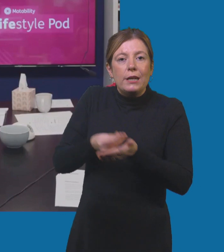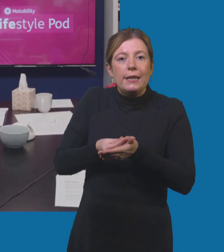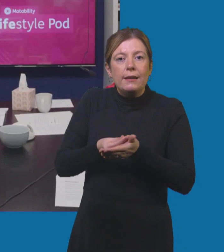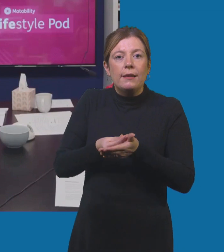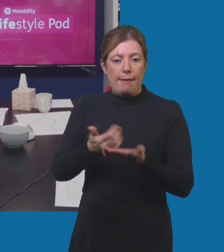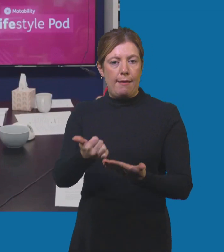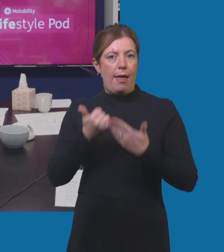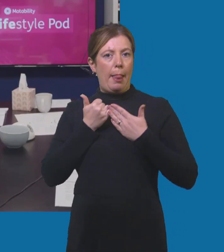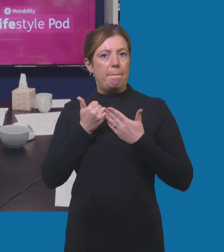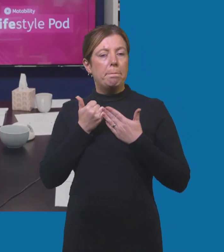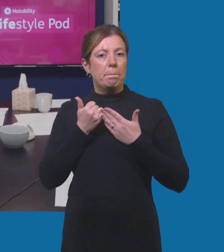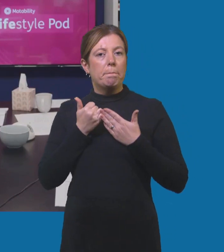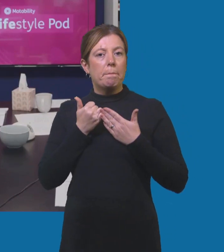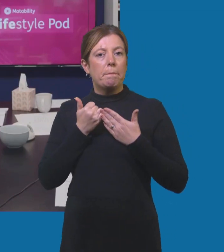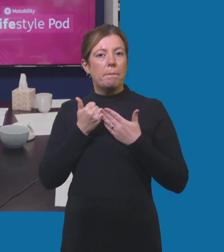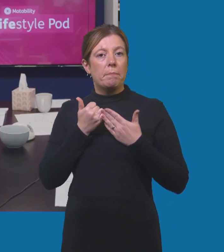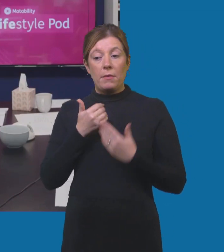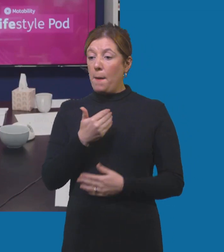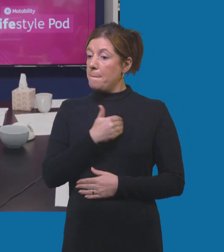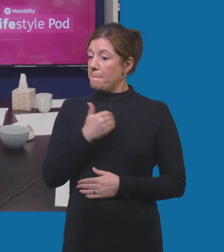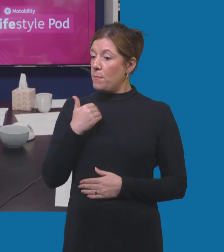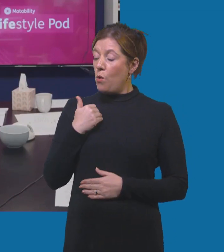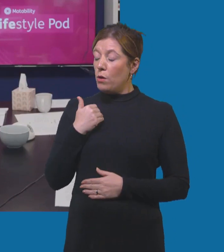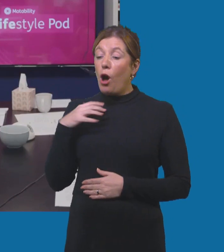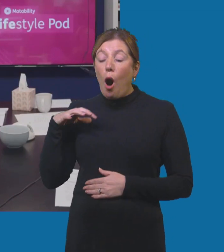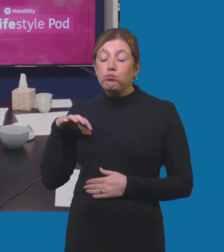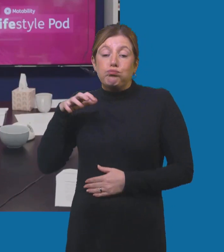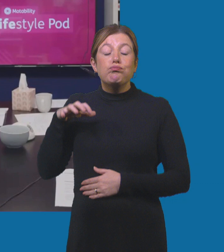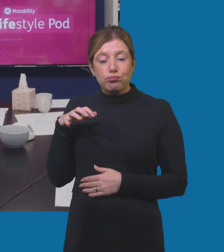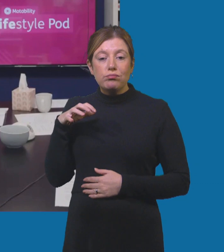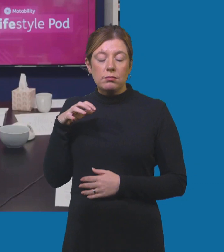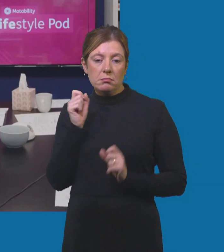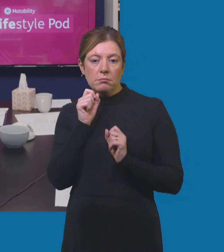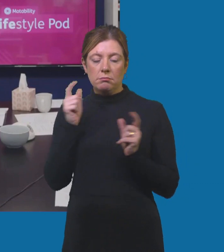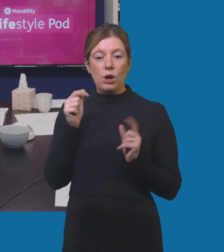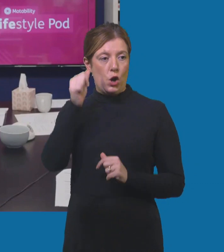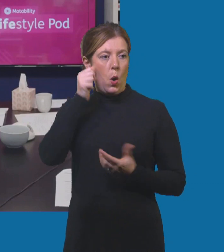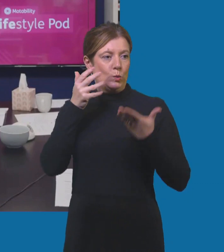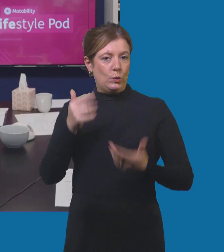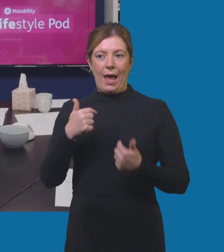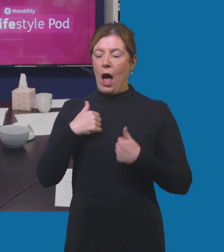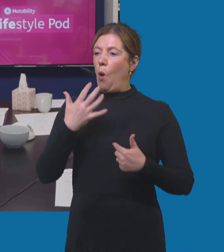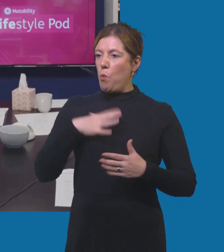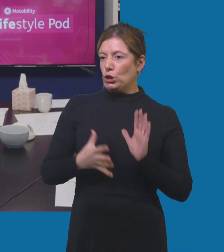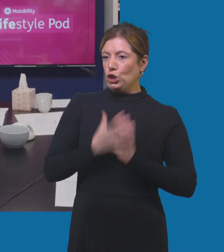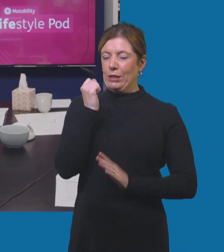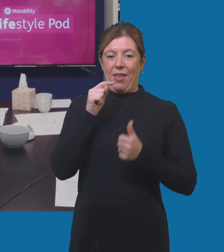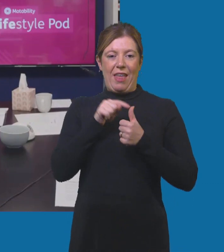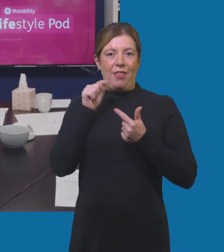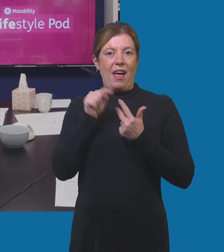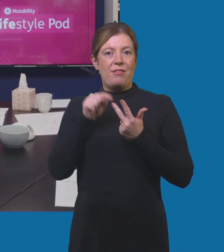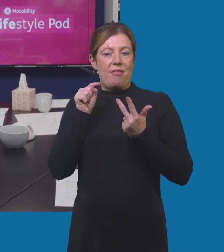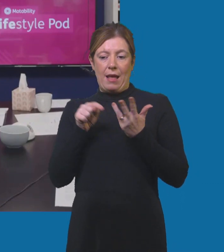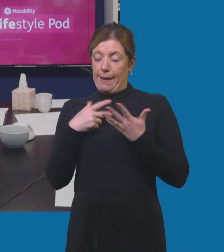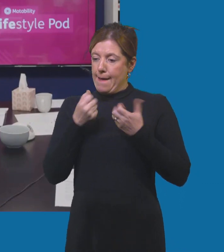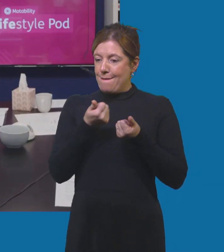do that, when the alarm goes off in the morning, if you've got something to get up for and something to aim for and a goal to